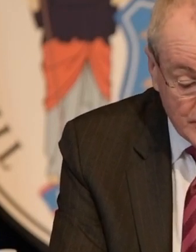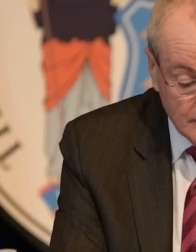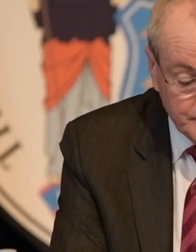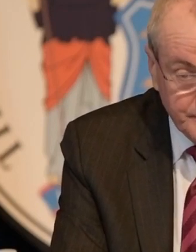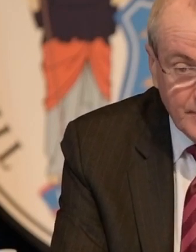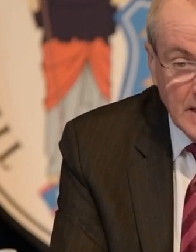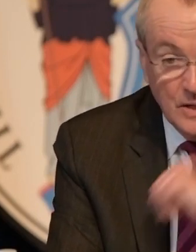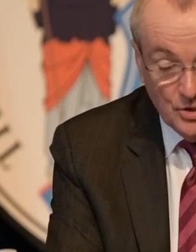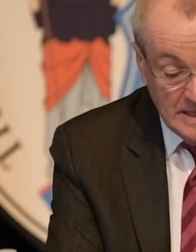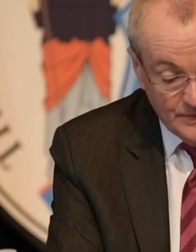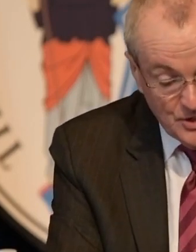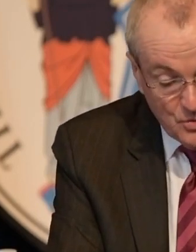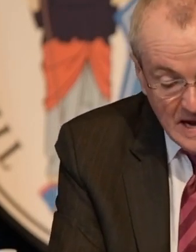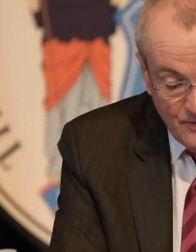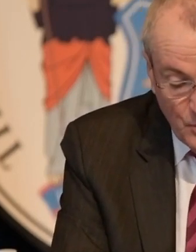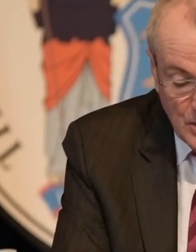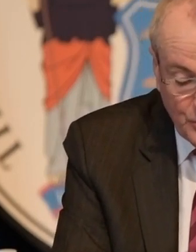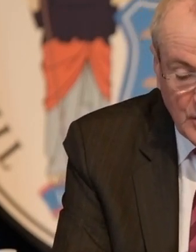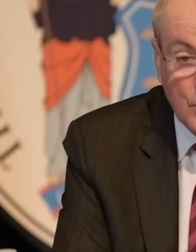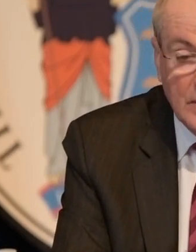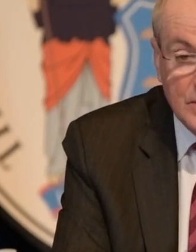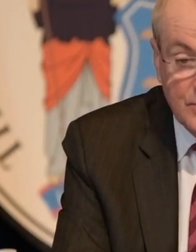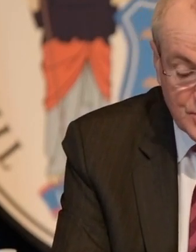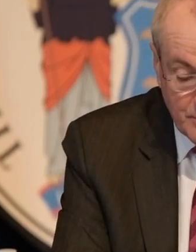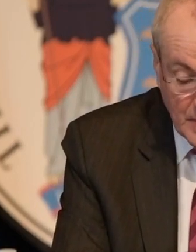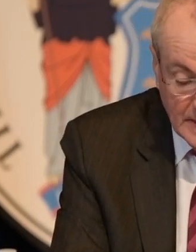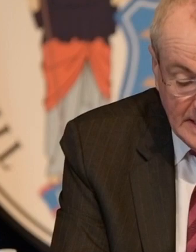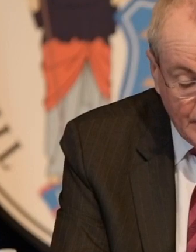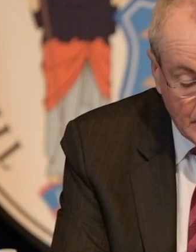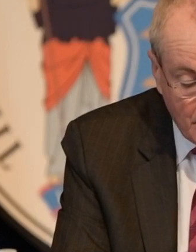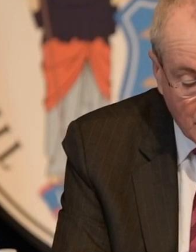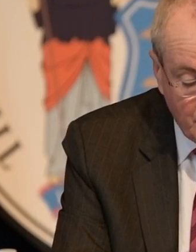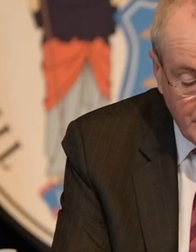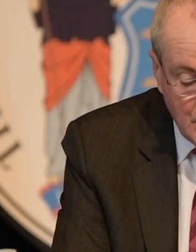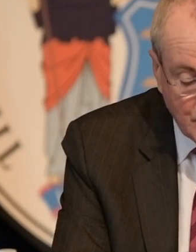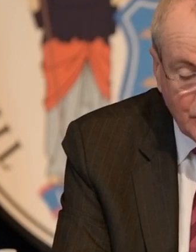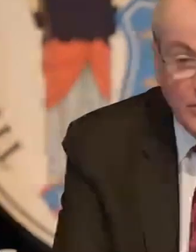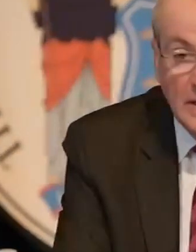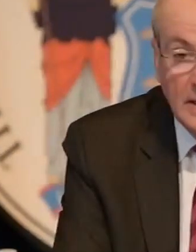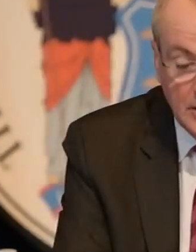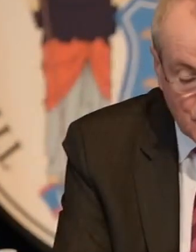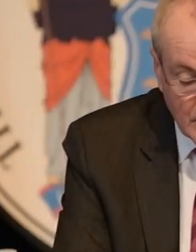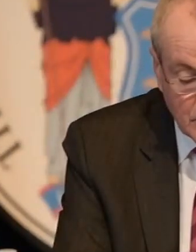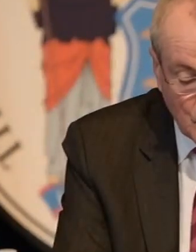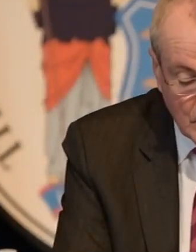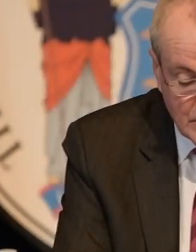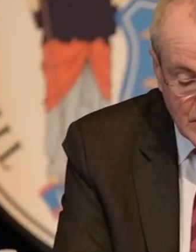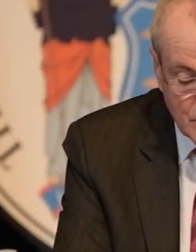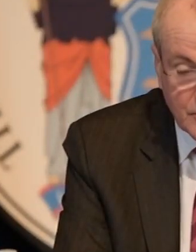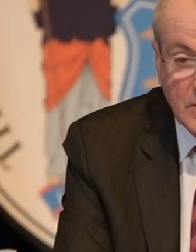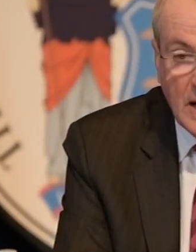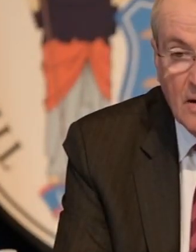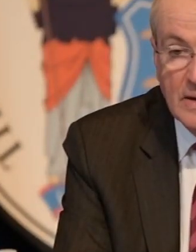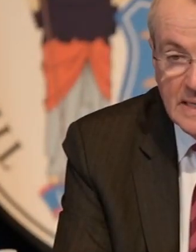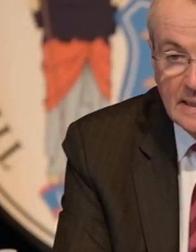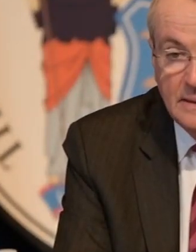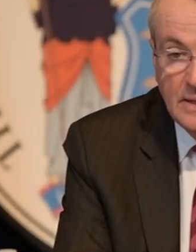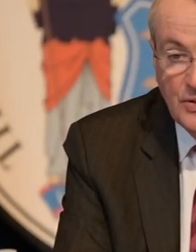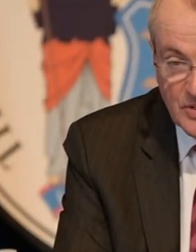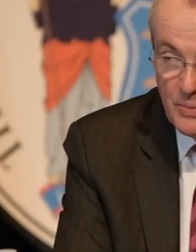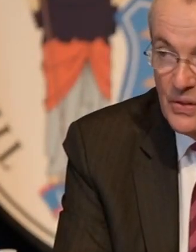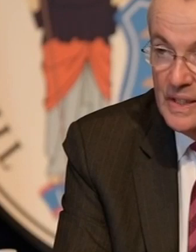discharged. Looking at this graph, we are seeing relative stability in the number of patients in critical or intensive care.